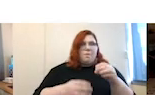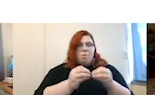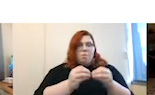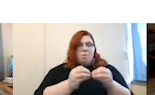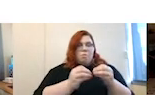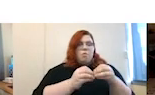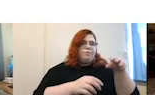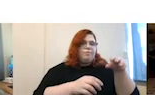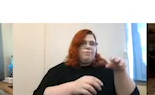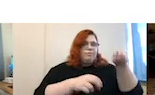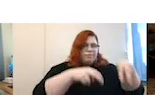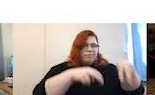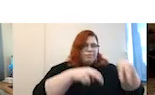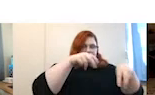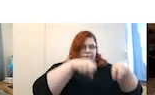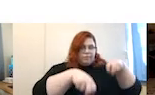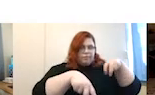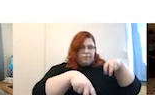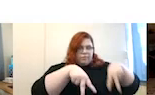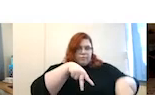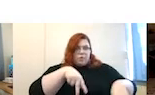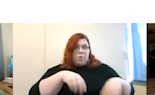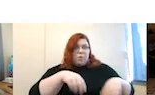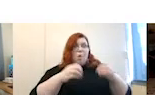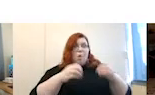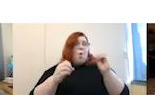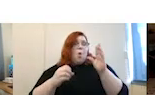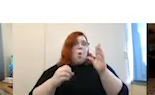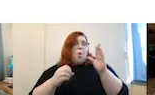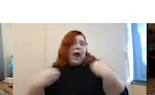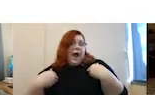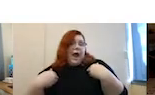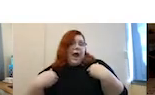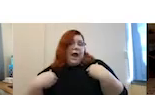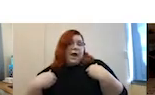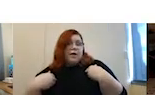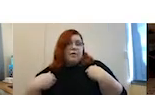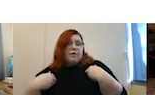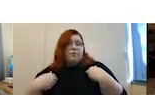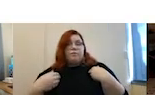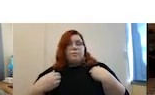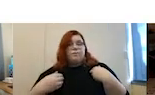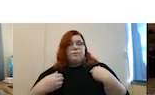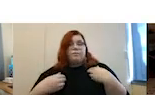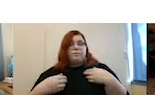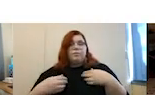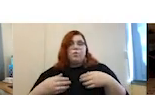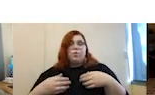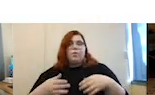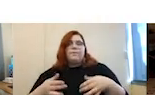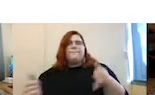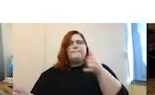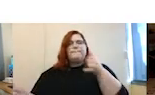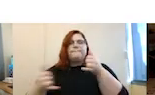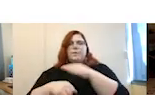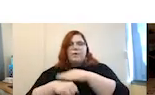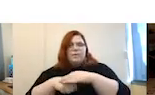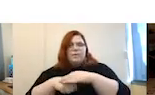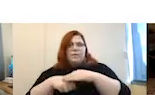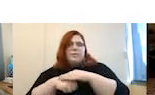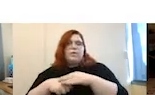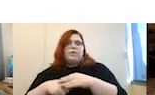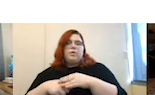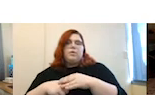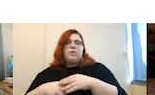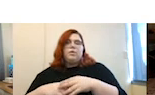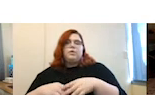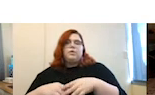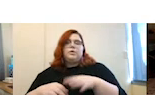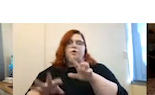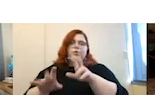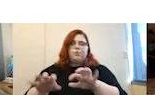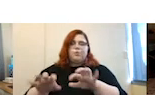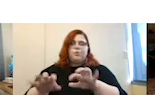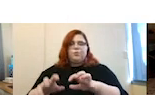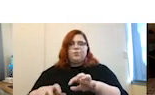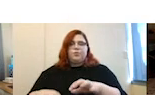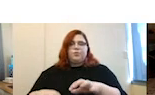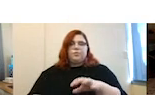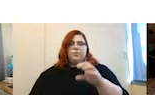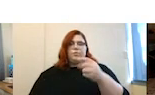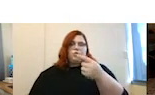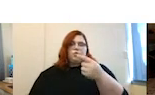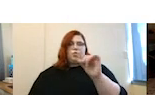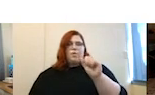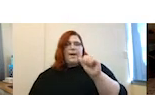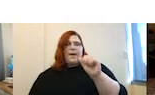have interactive fiction that's more play-based, where it's like, for example, you would type in grab the key,